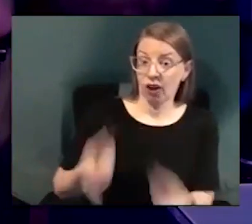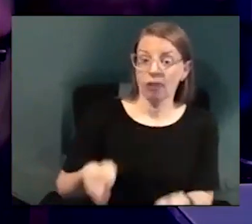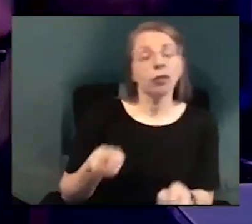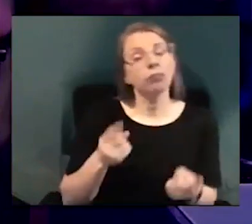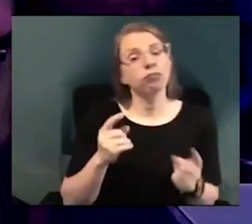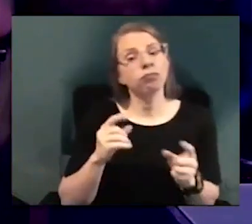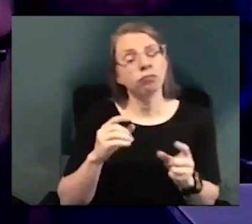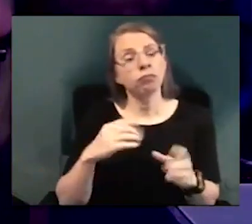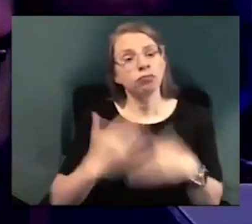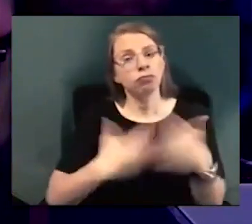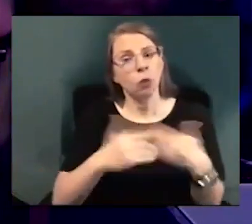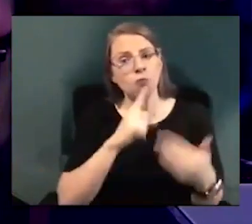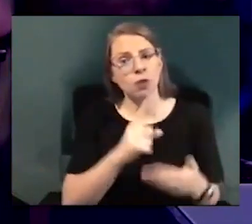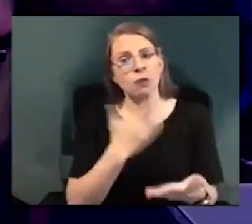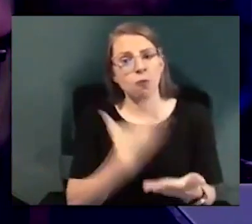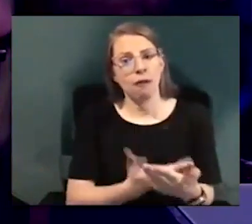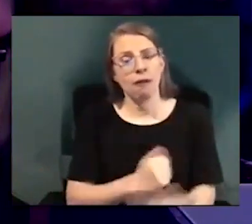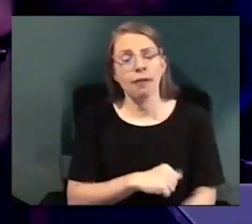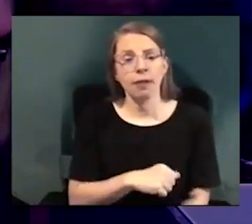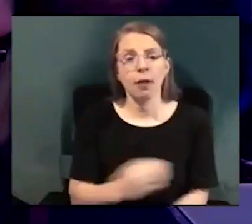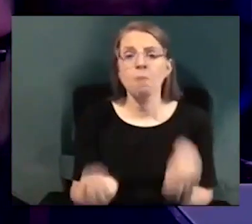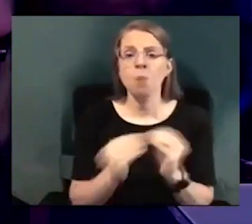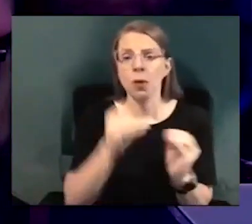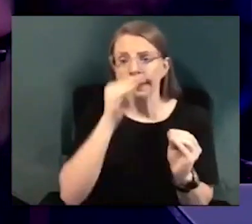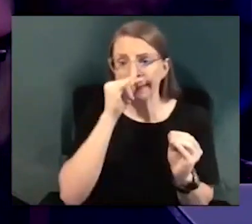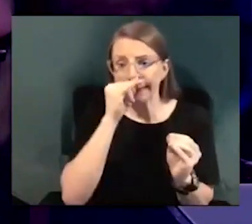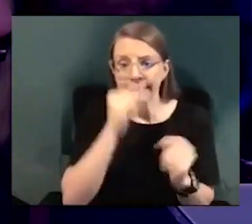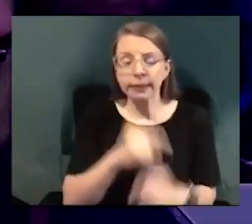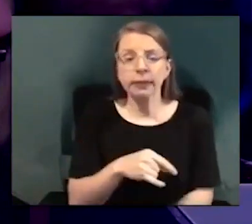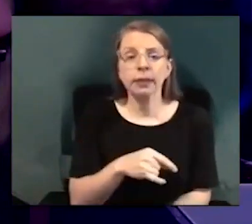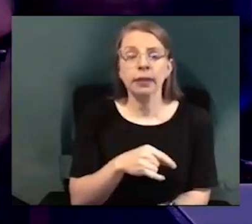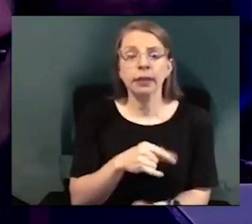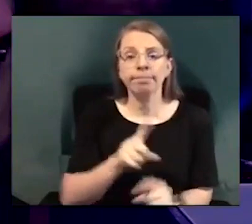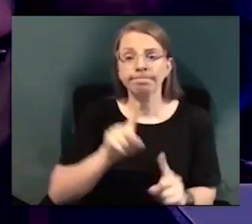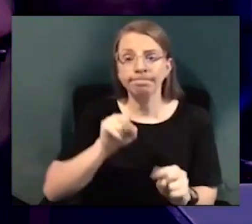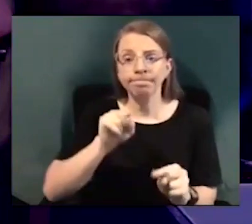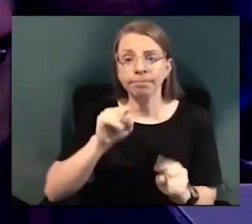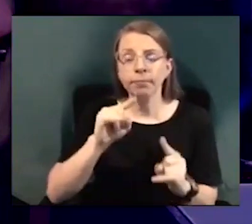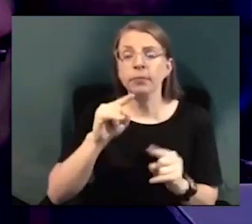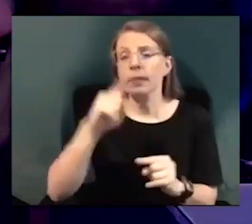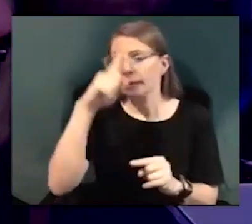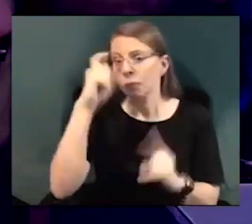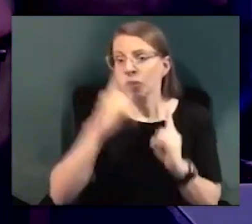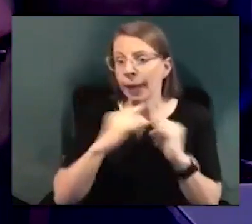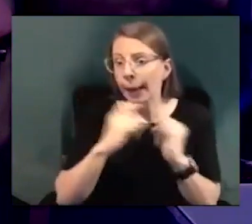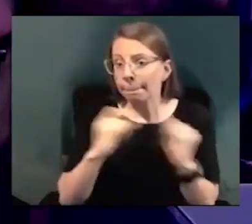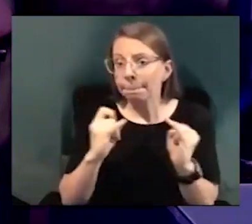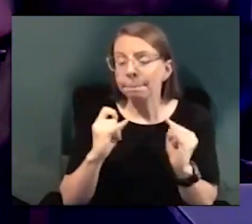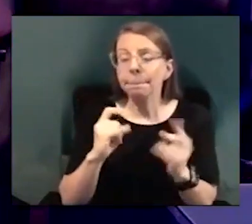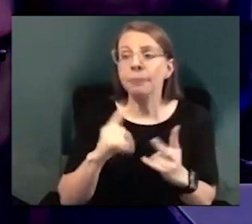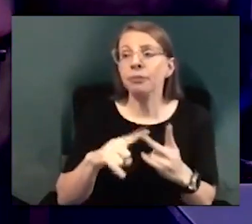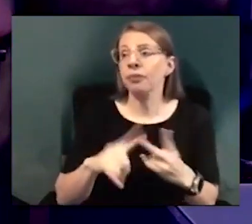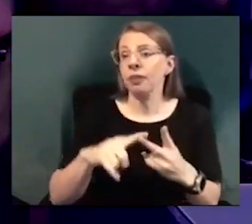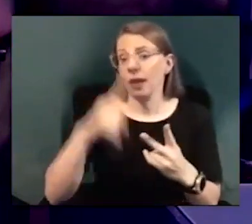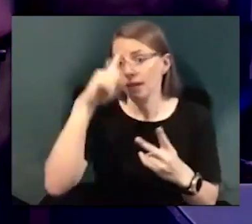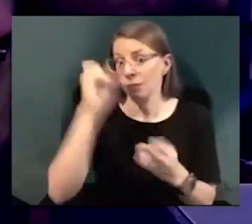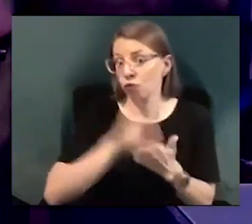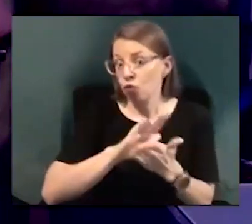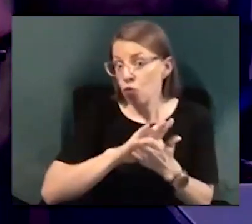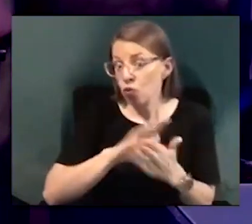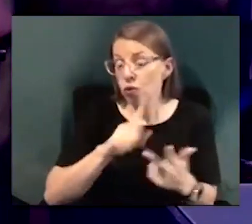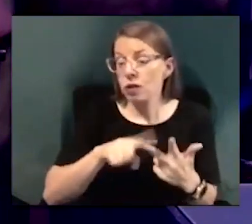As we have more kids headed to summer camp this summer, summer school. We are